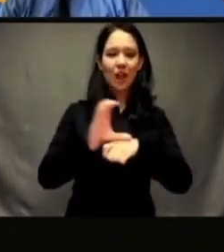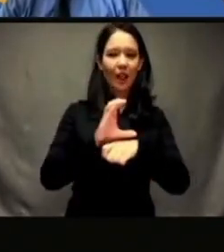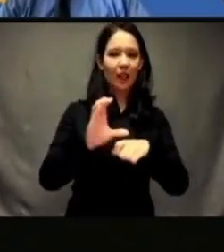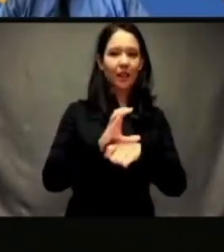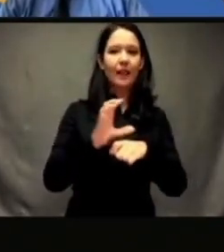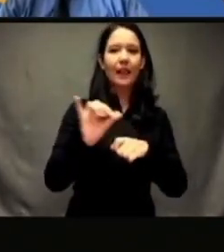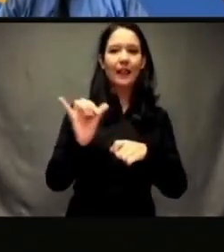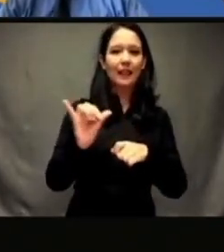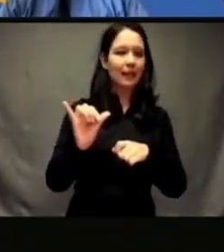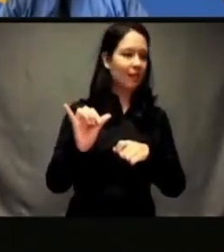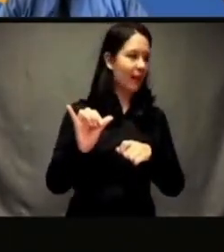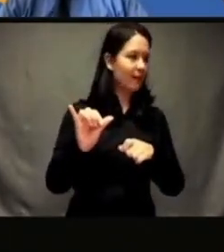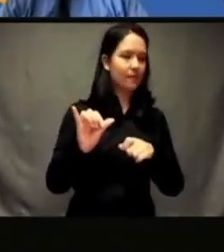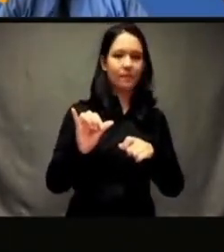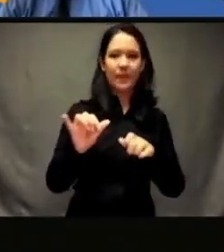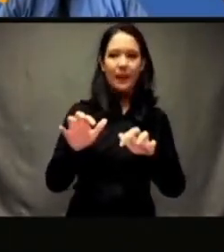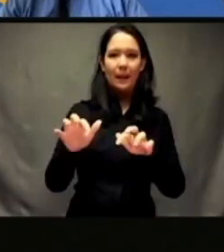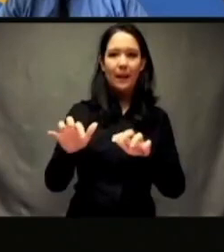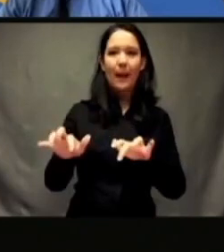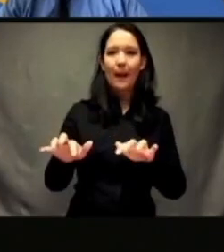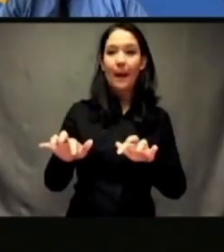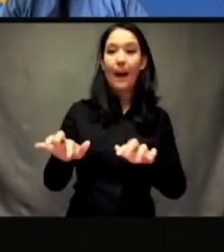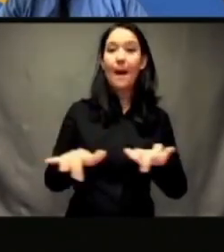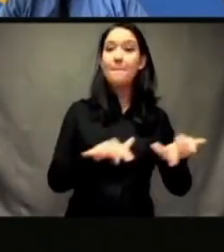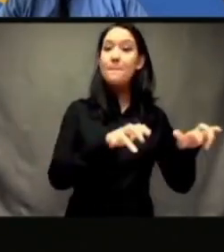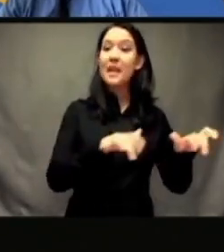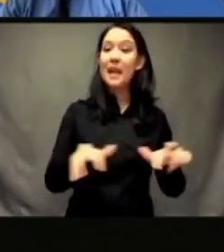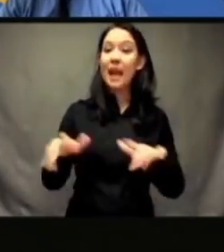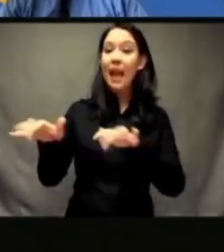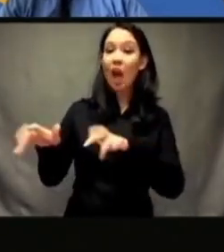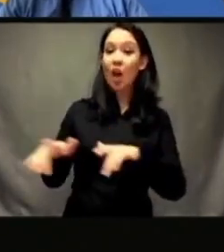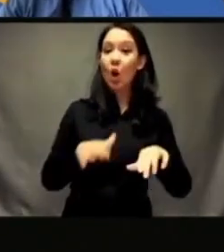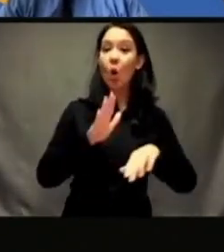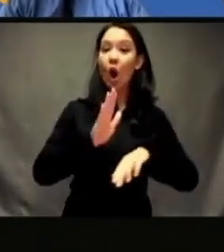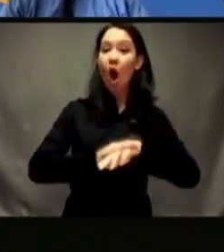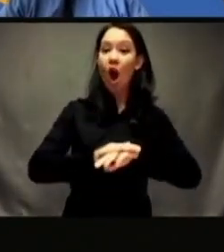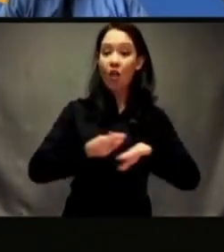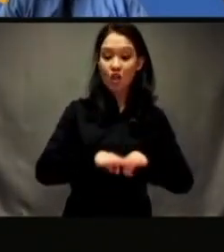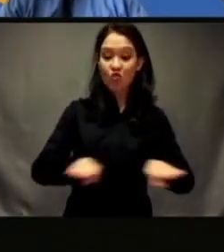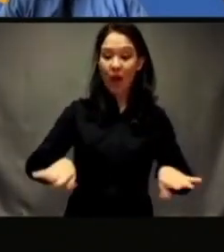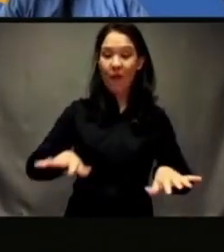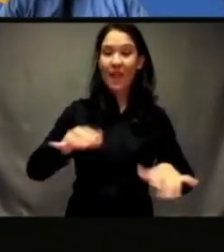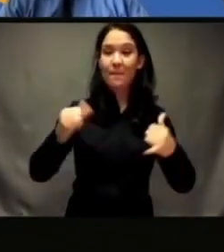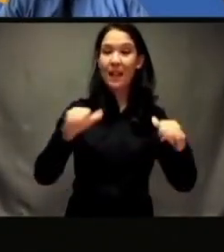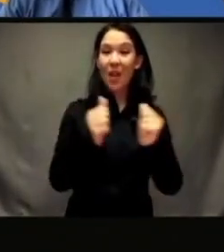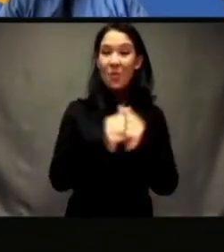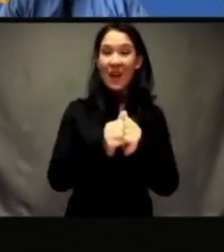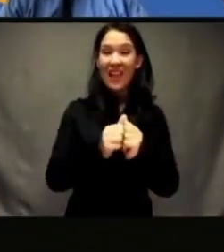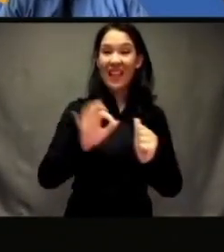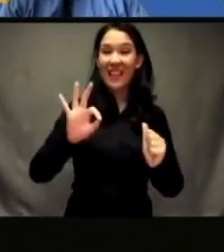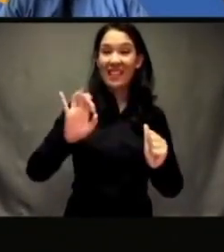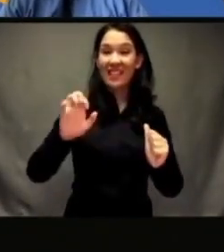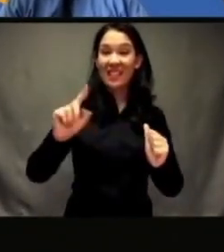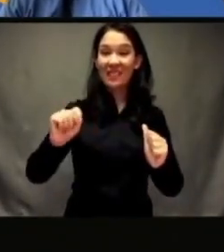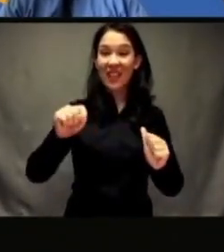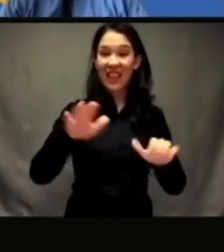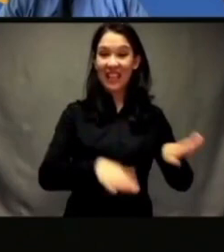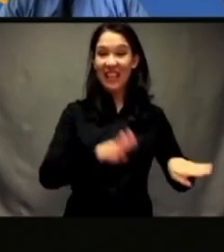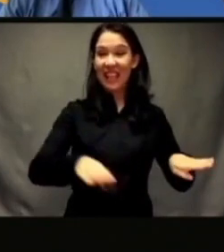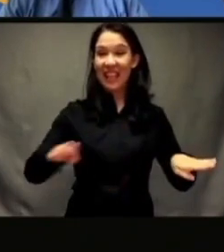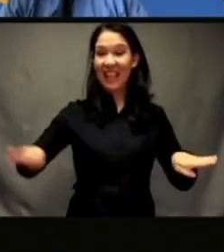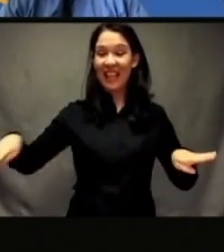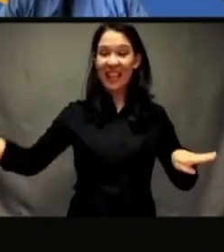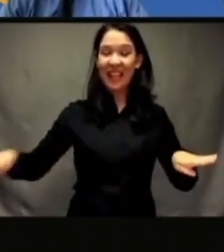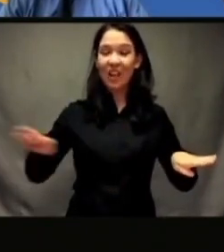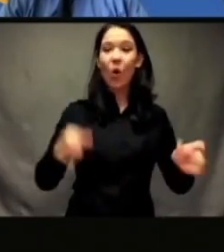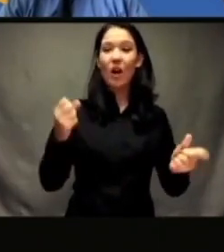piano on the ground that they can play with their feet, and the steering wheels that I told Mahmoud that we